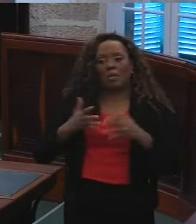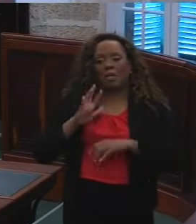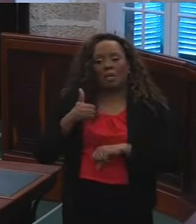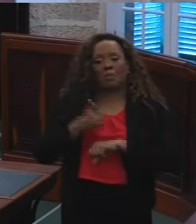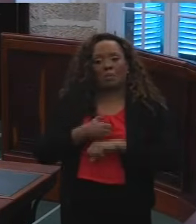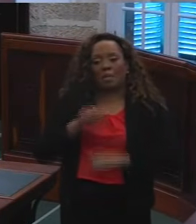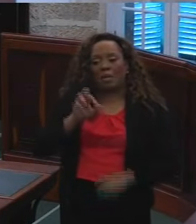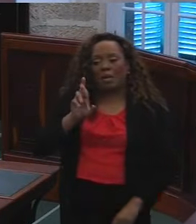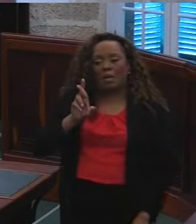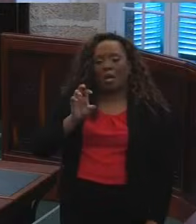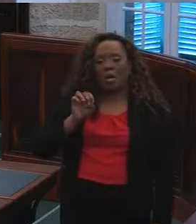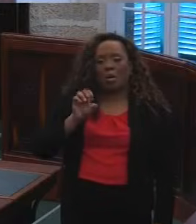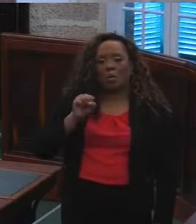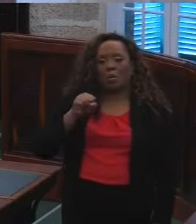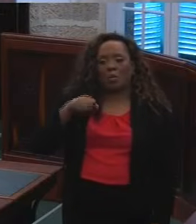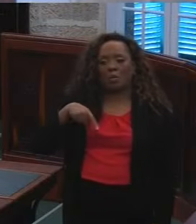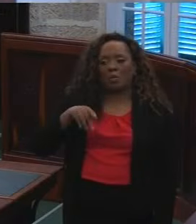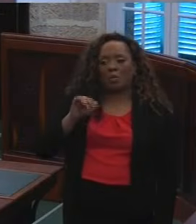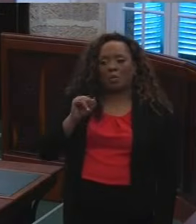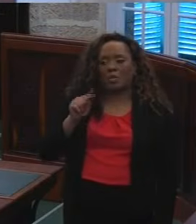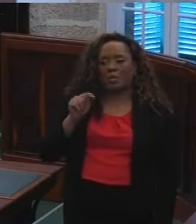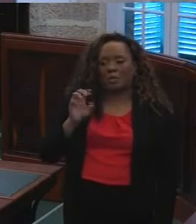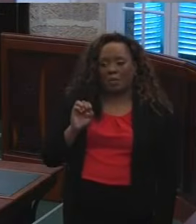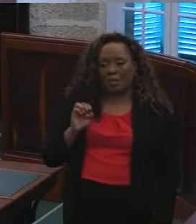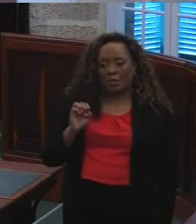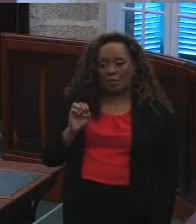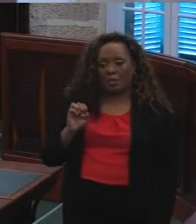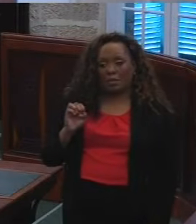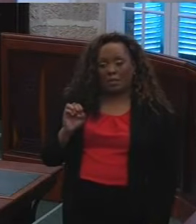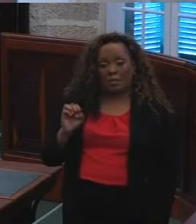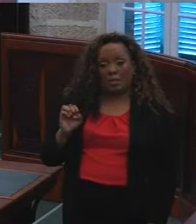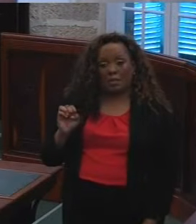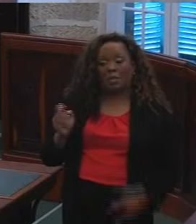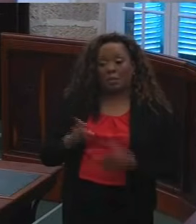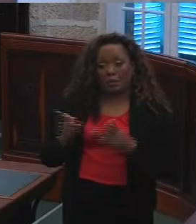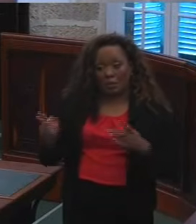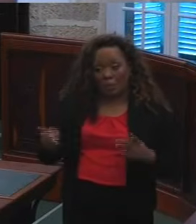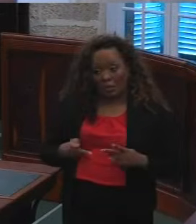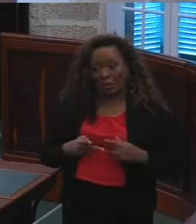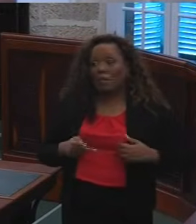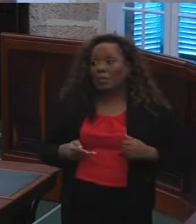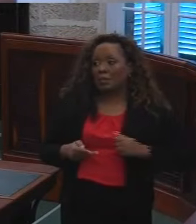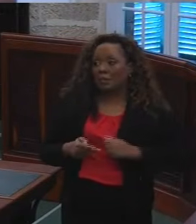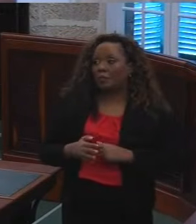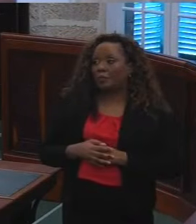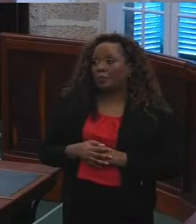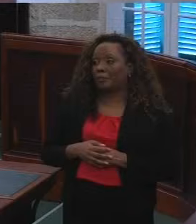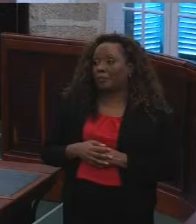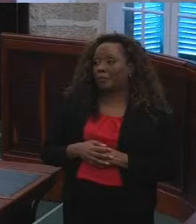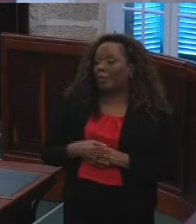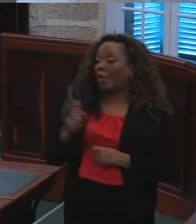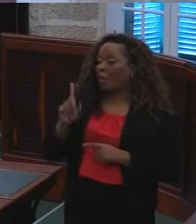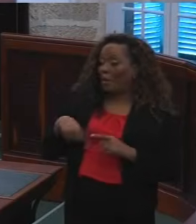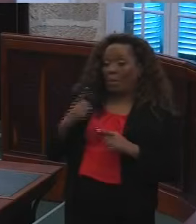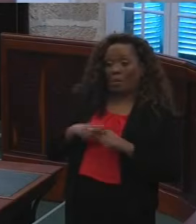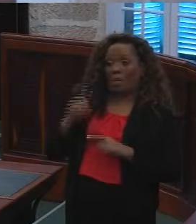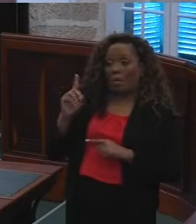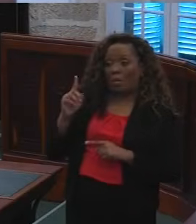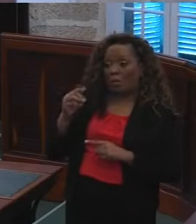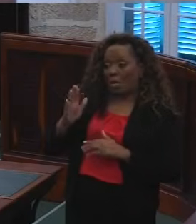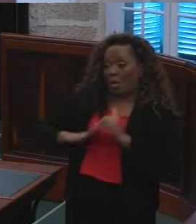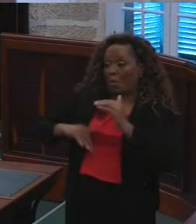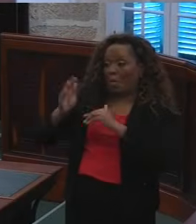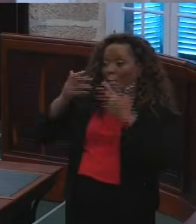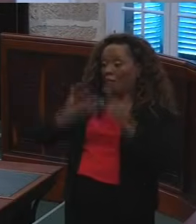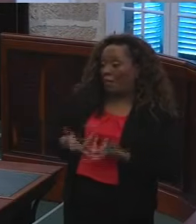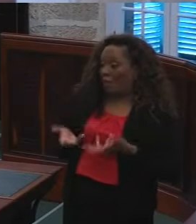facility and daycare center at Sterling. When this facility is finished, Mr. Speaker, sir, it will